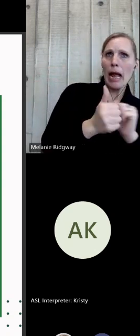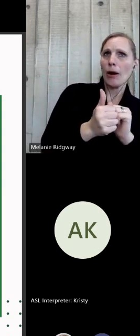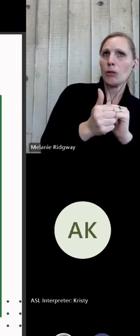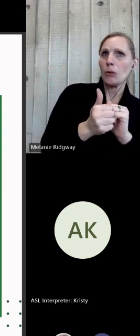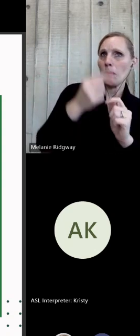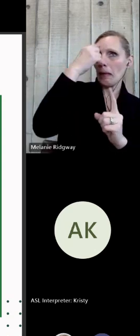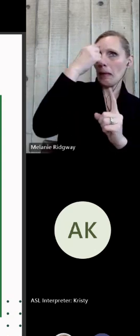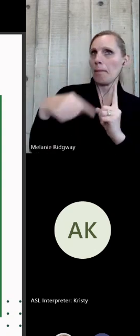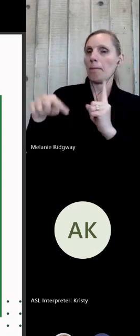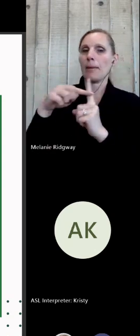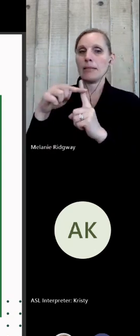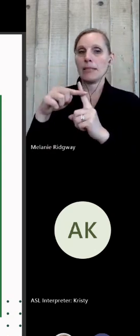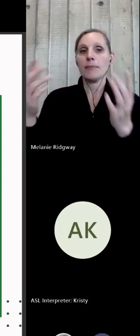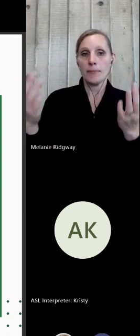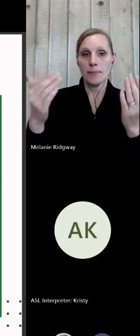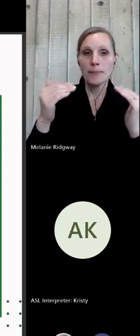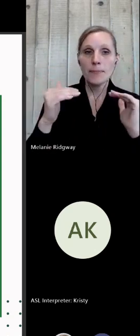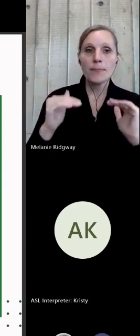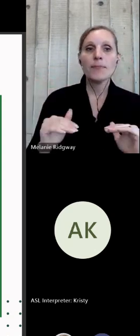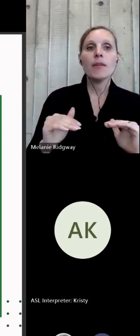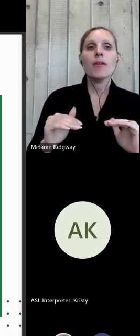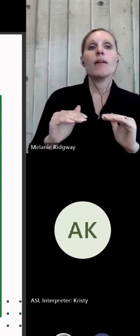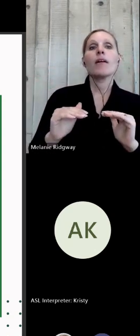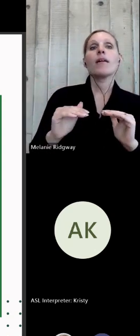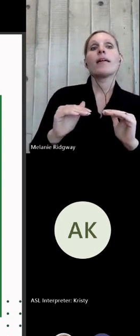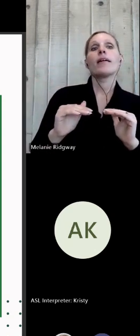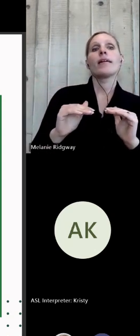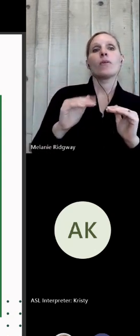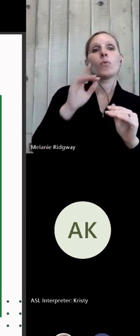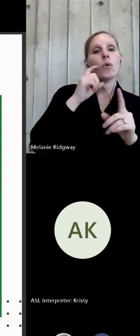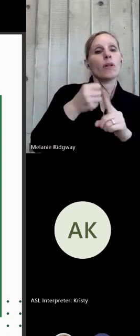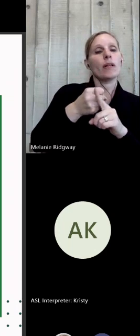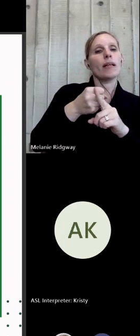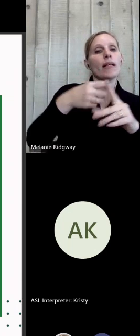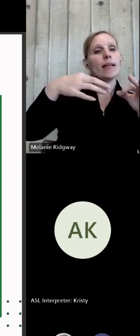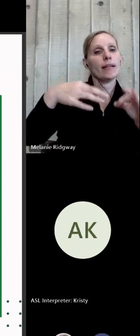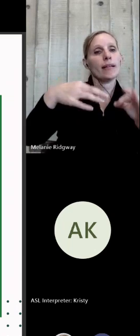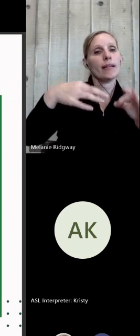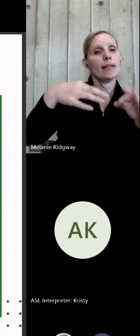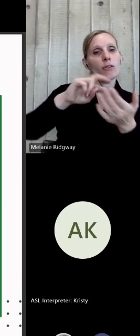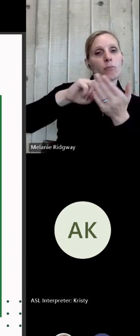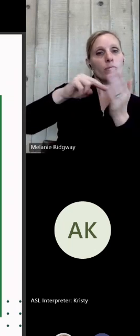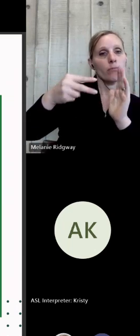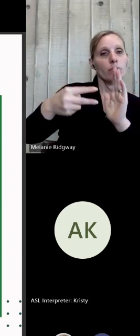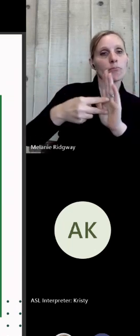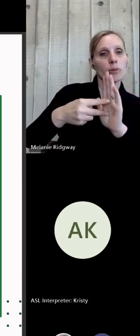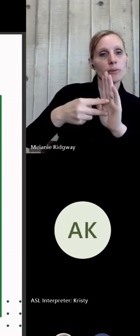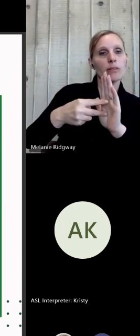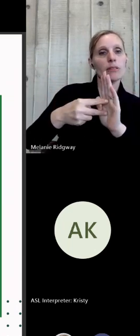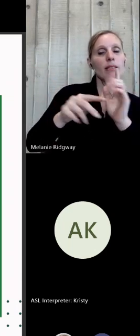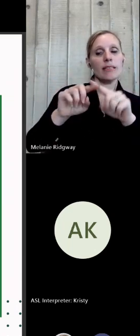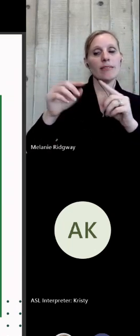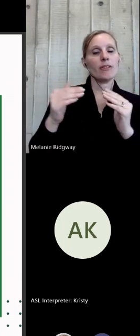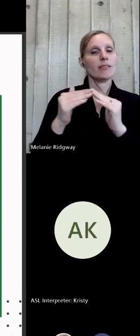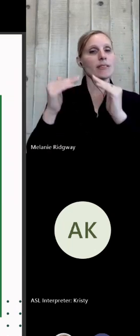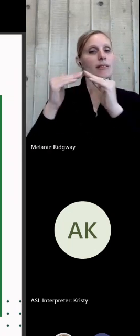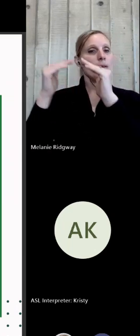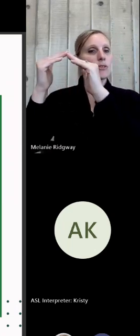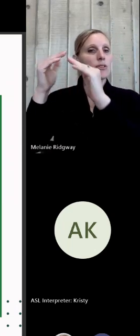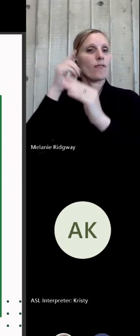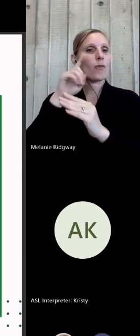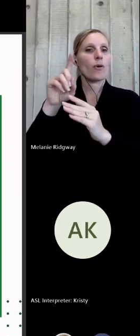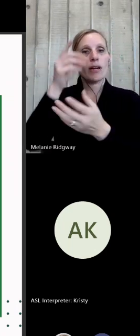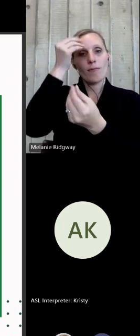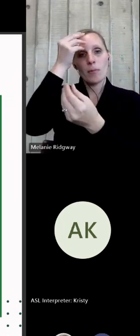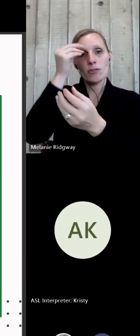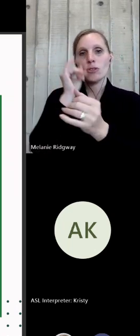And next, we will explain the purpose and the stages of an